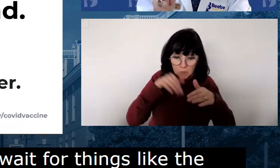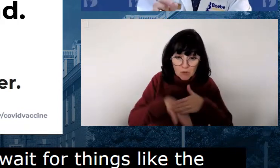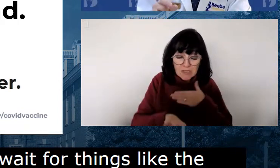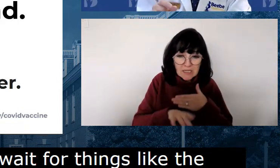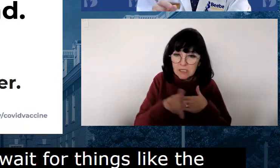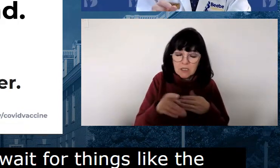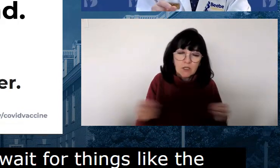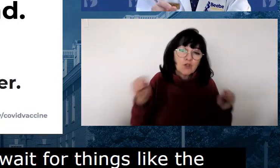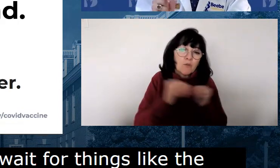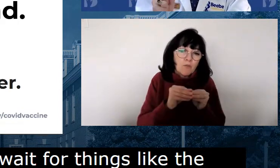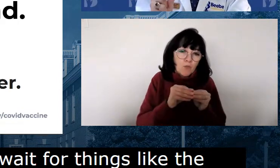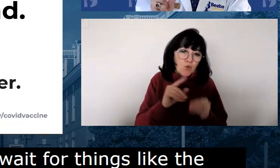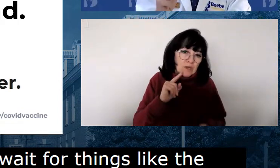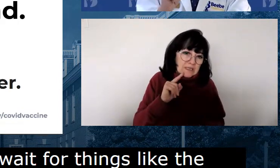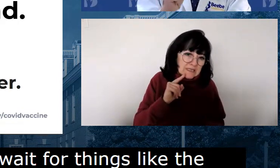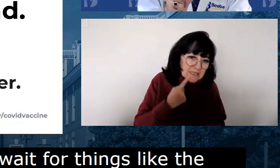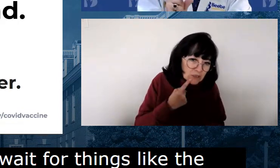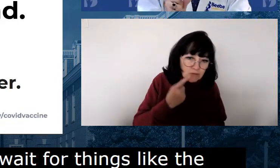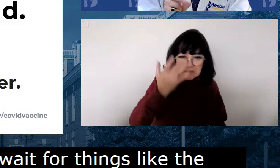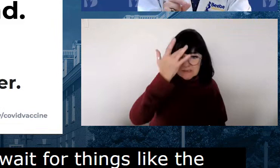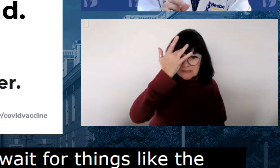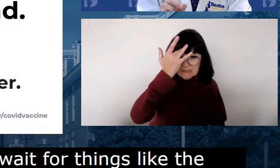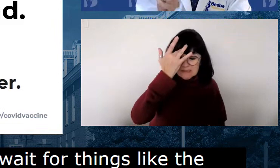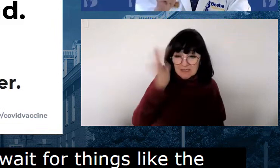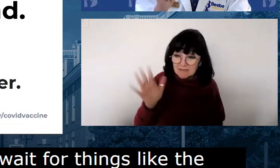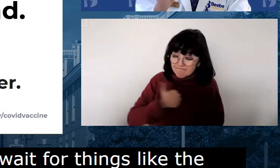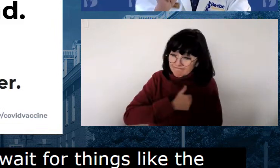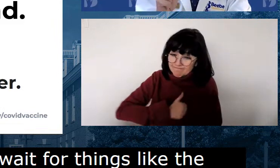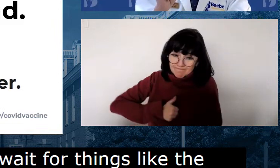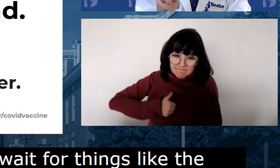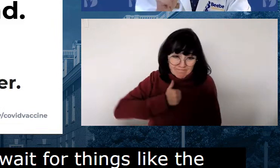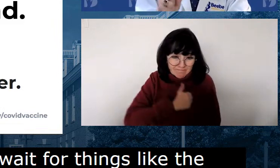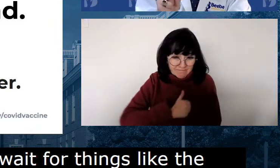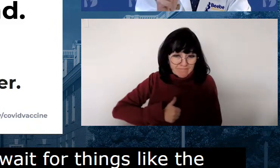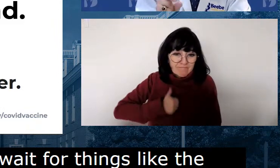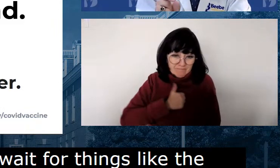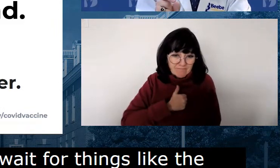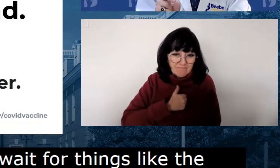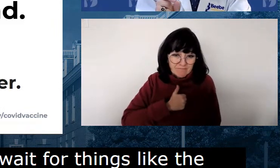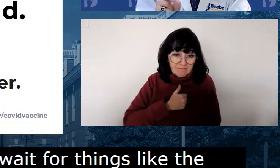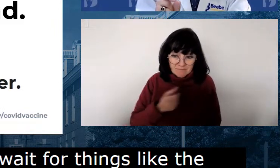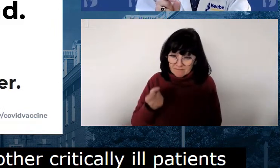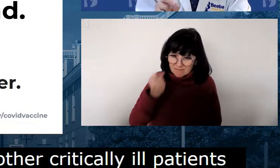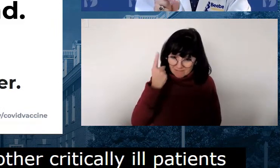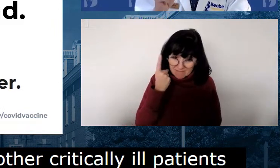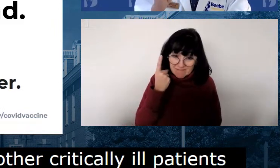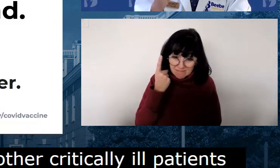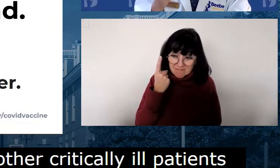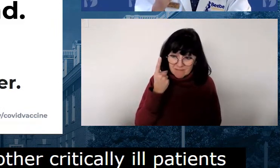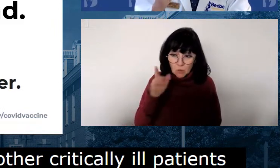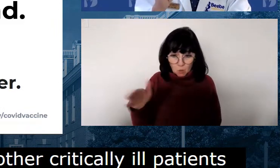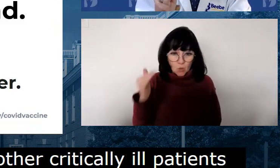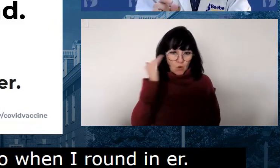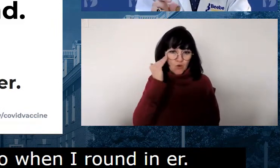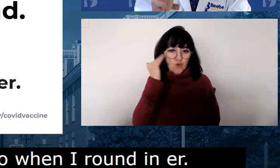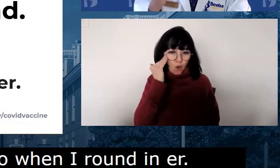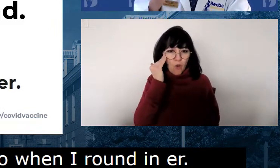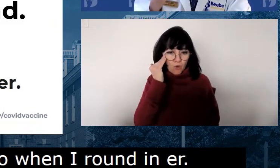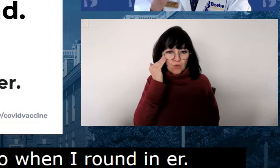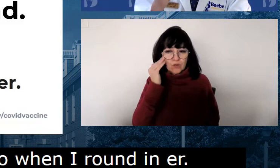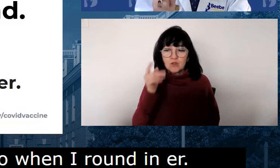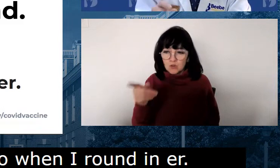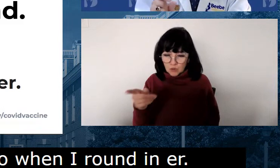I apologize for that, as I do when I round in the ER. But that's your guarantee, if you will, that you're going to get